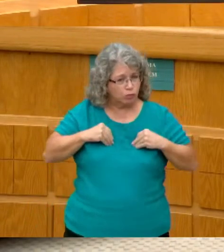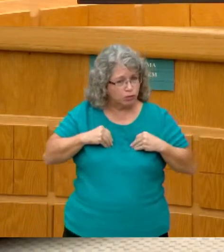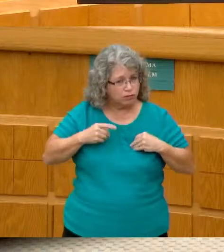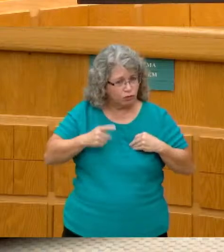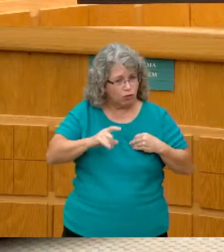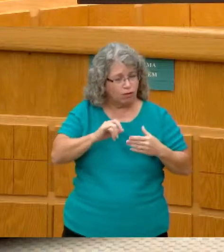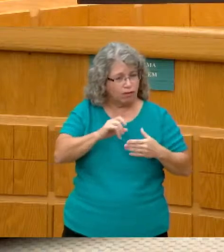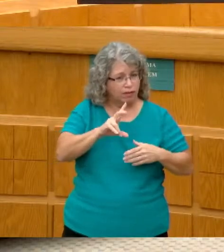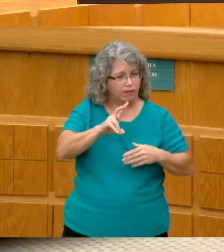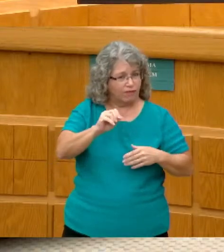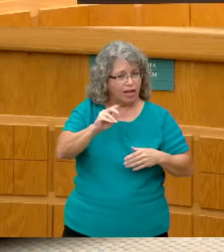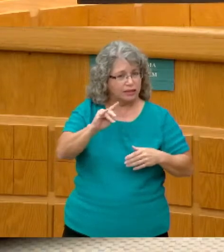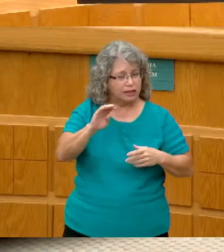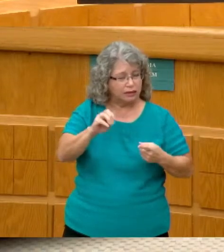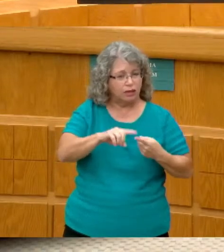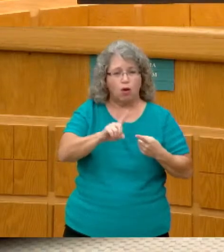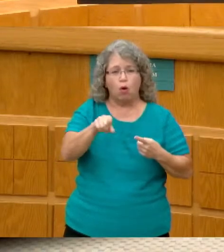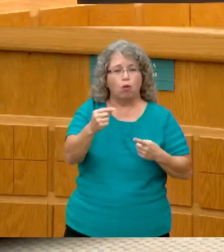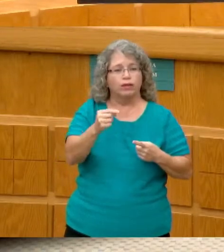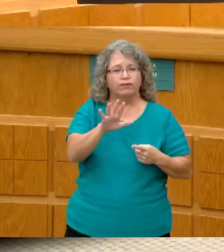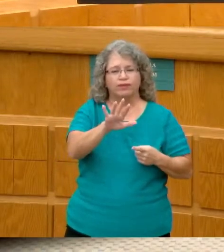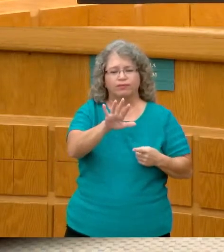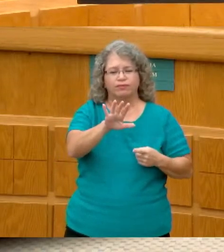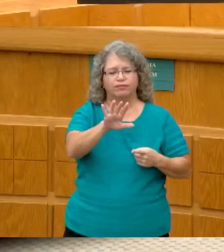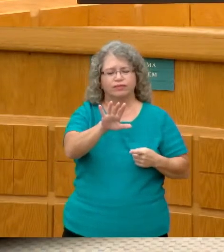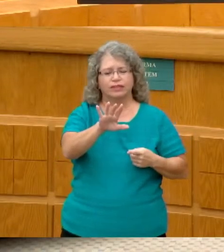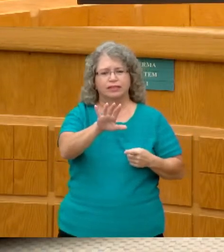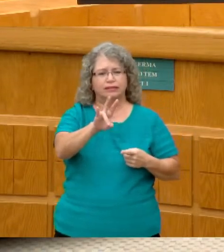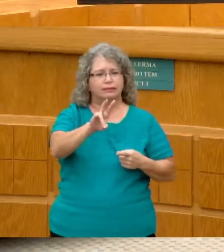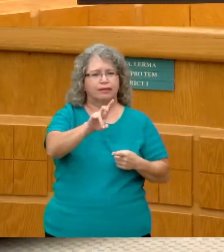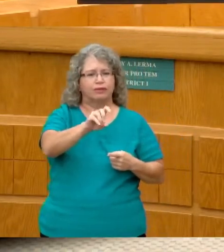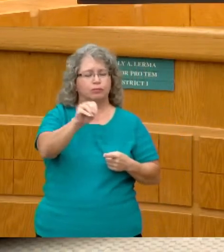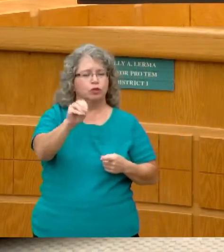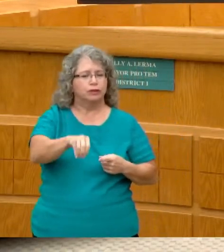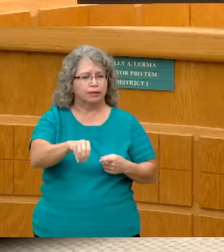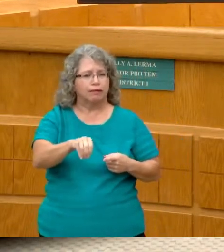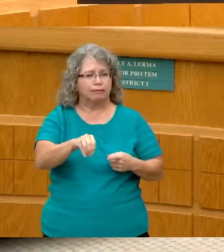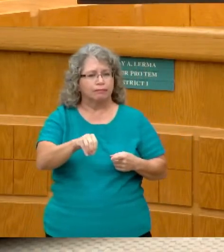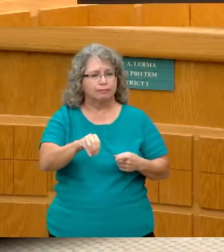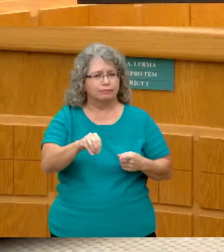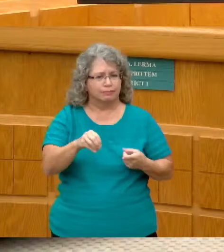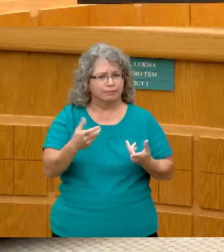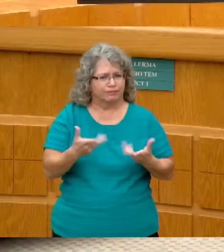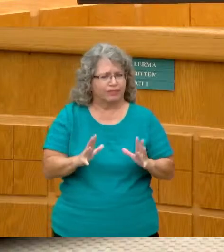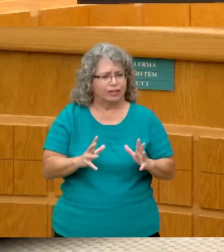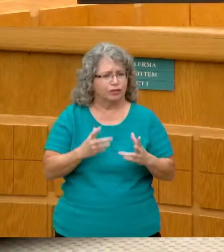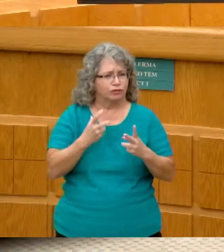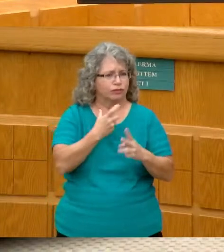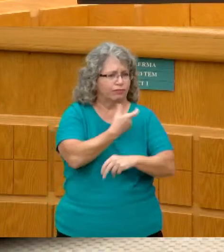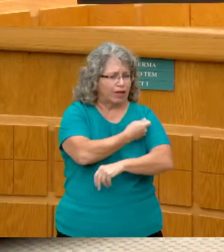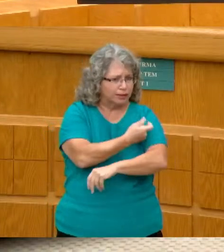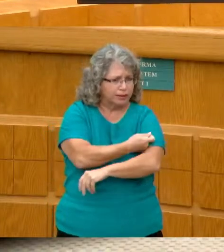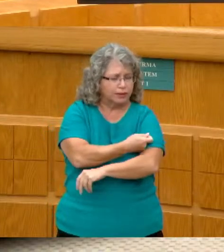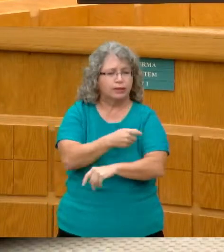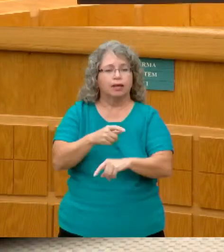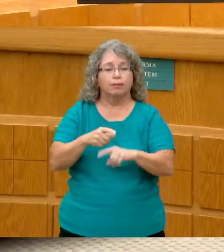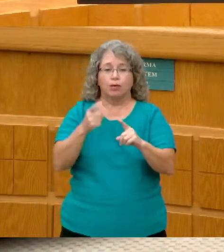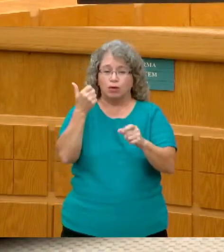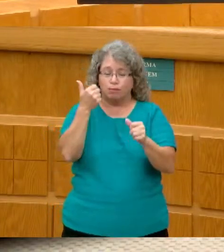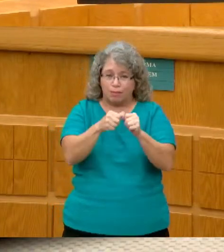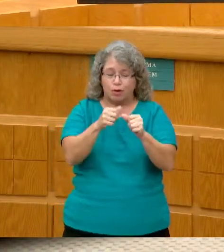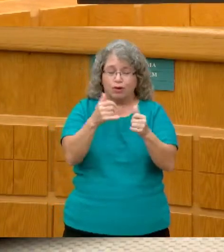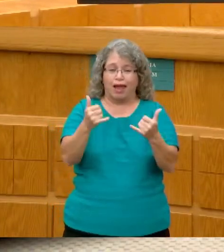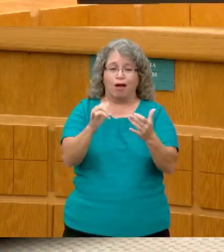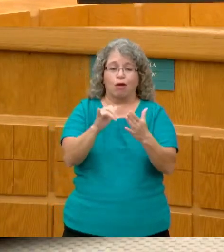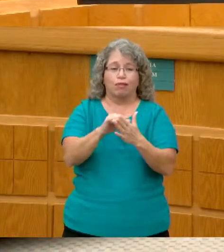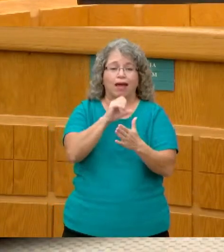population is fully vaccinated. But remember, the eligible population has now expanded with the added age group of 5 and older.